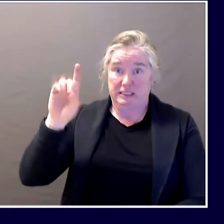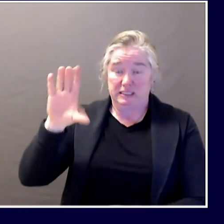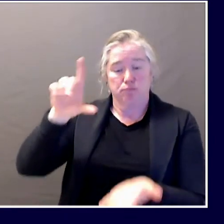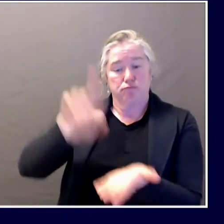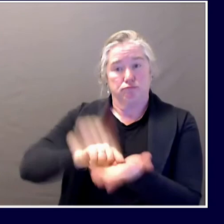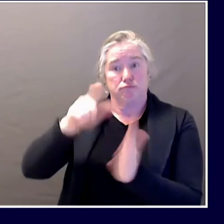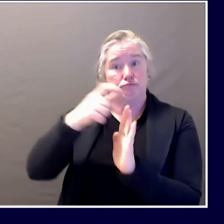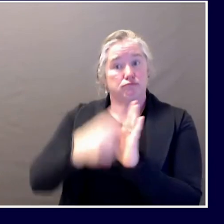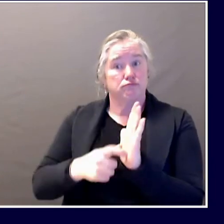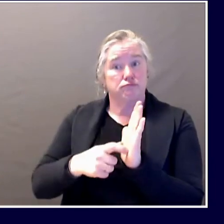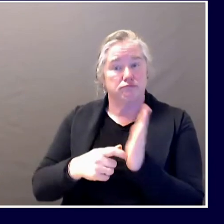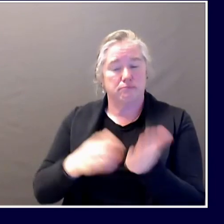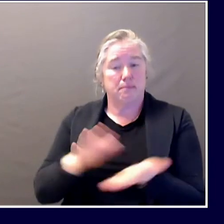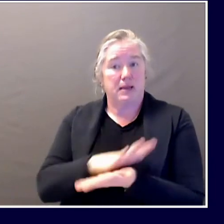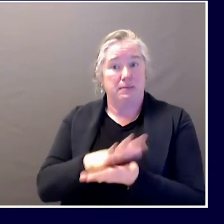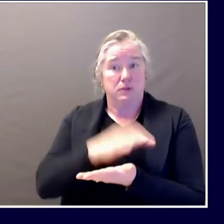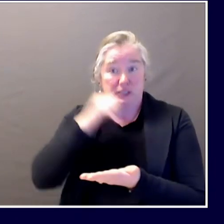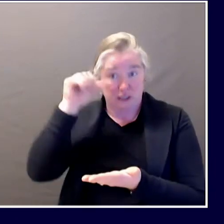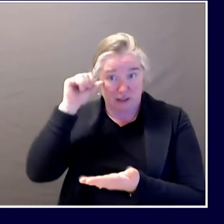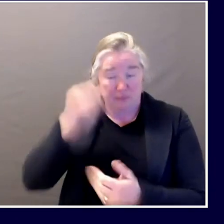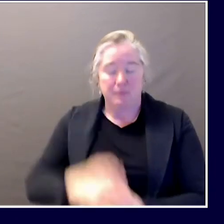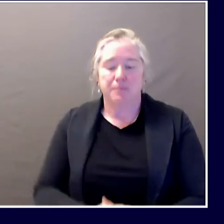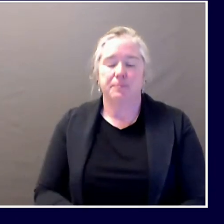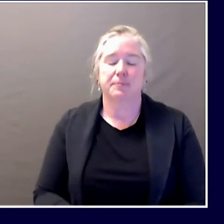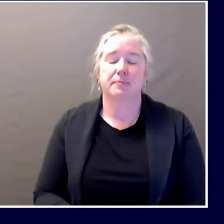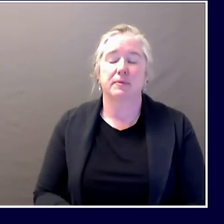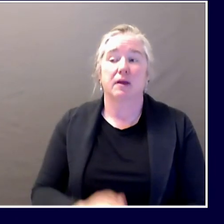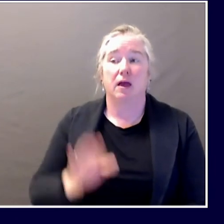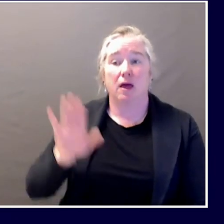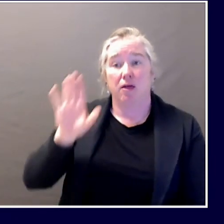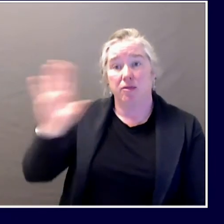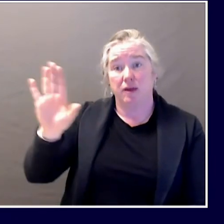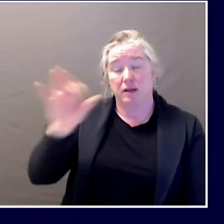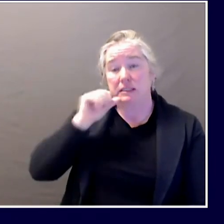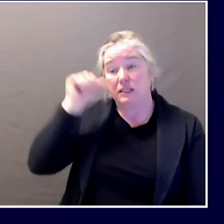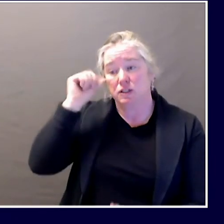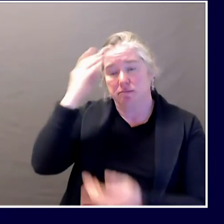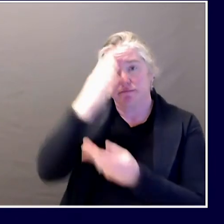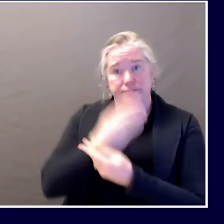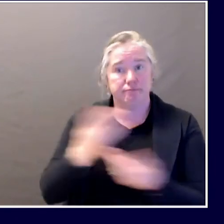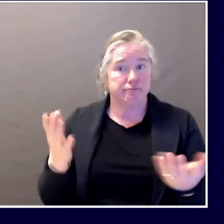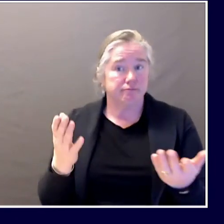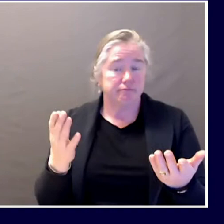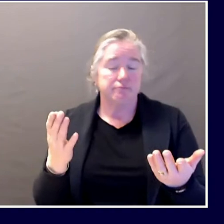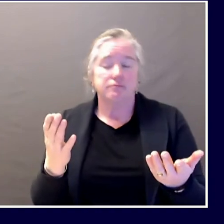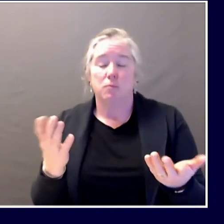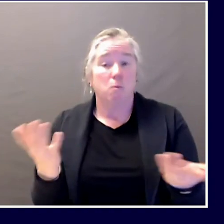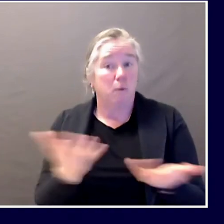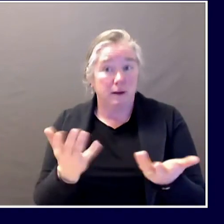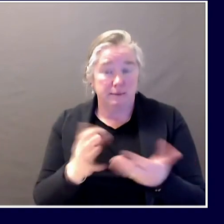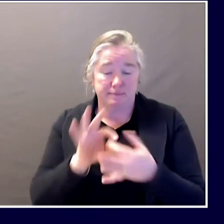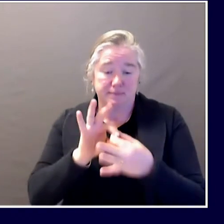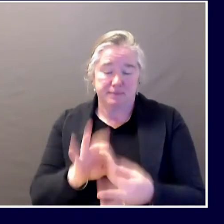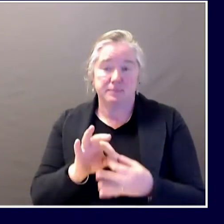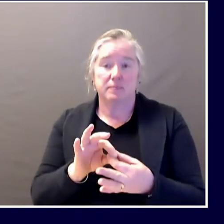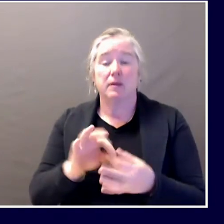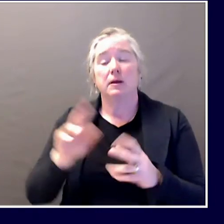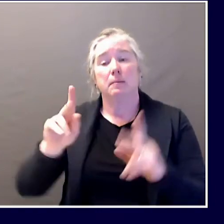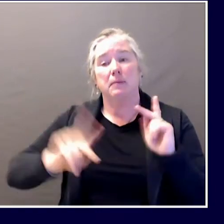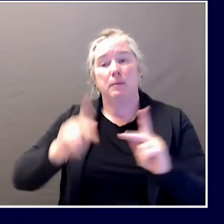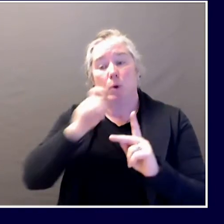yesterday. Yesterday, they issued a guidance document to help individuals who have been fully